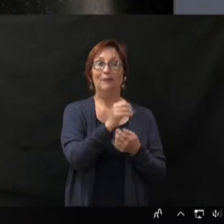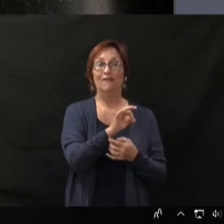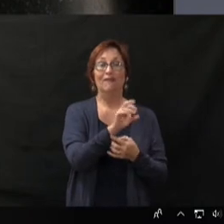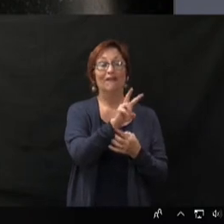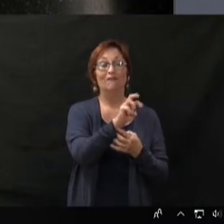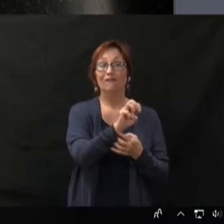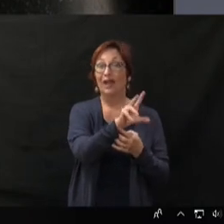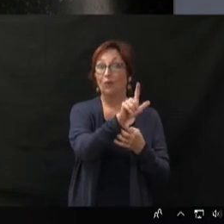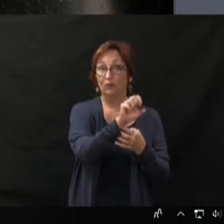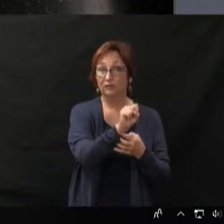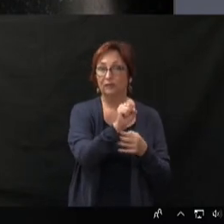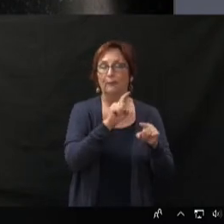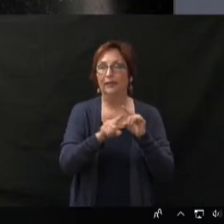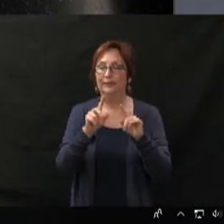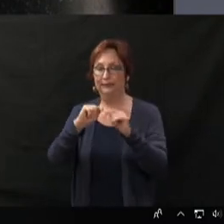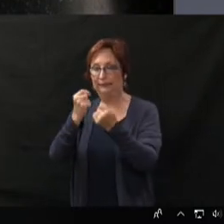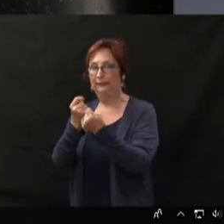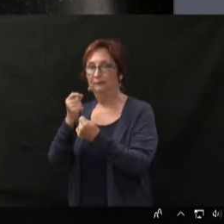letters.